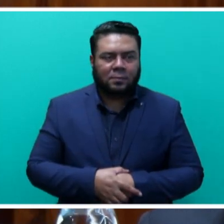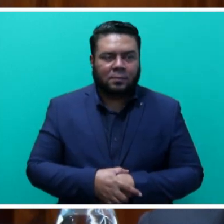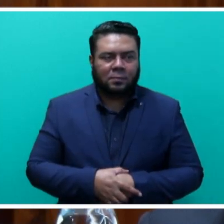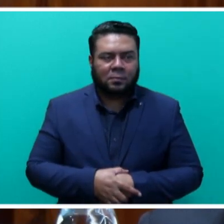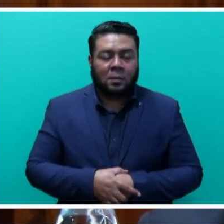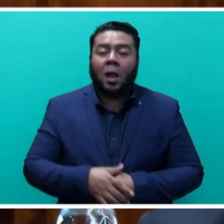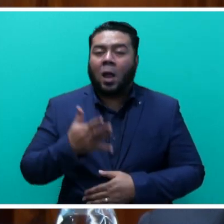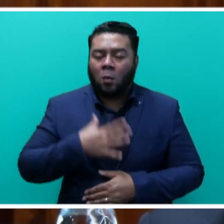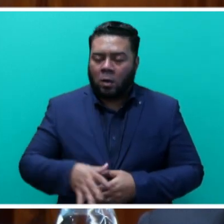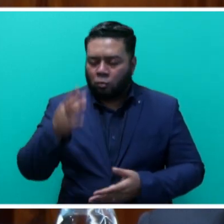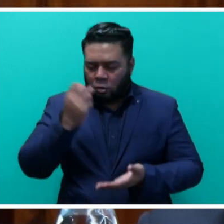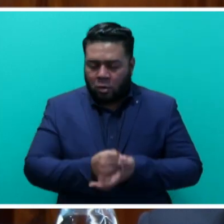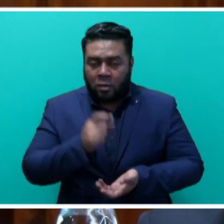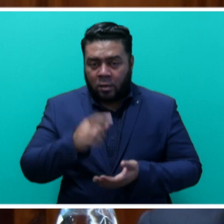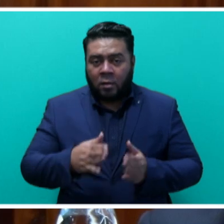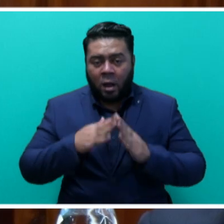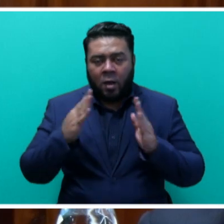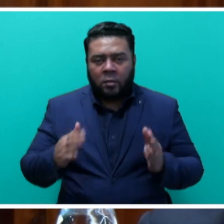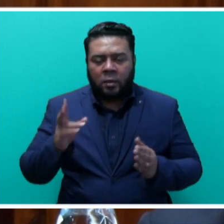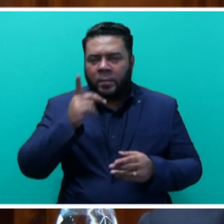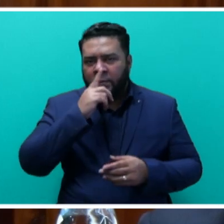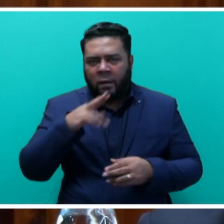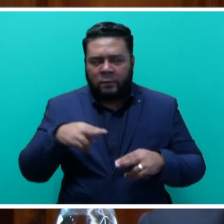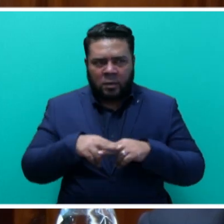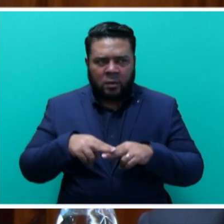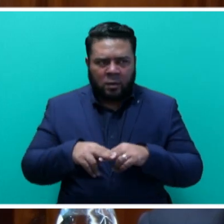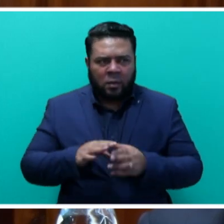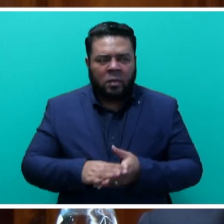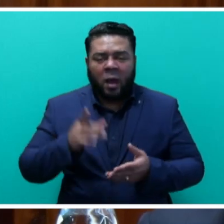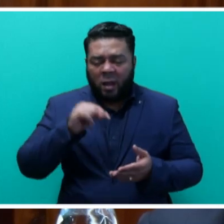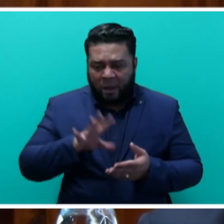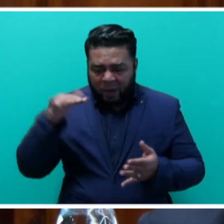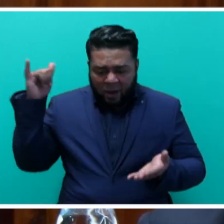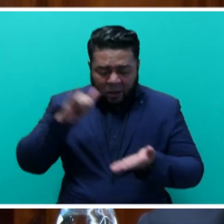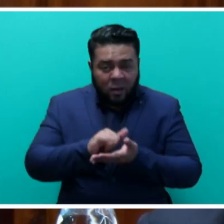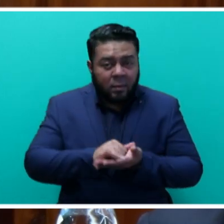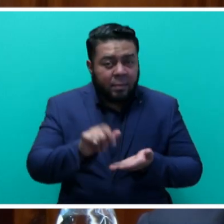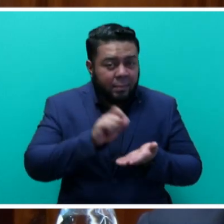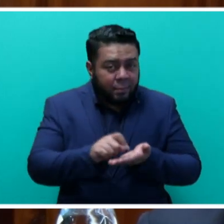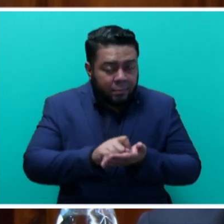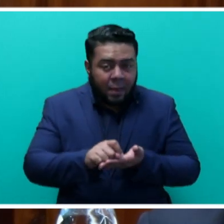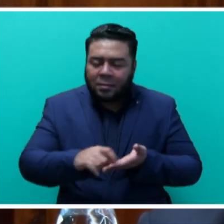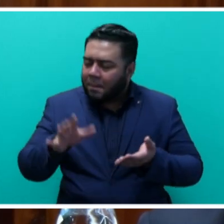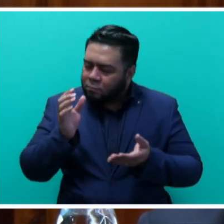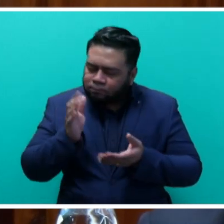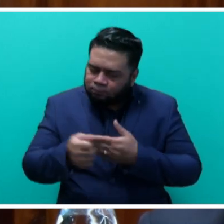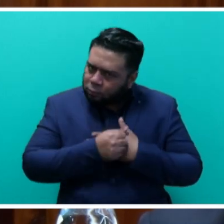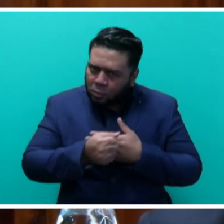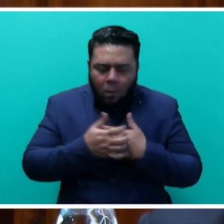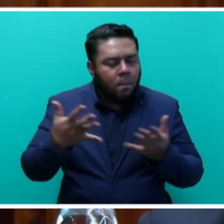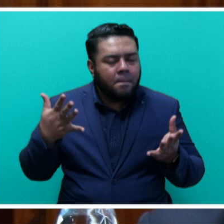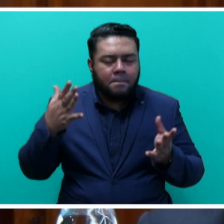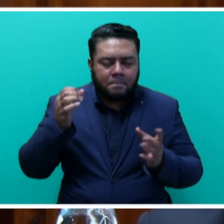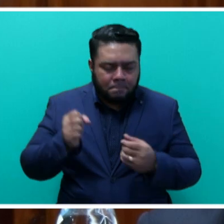I want to assure this Honourable House and the people of Fiji that aviation safety is paramount for this